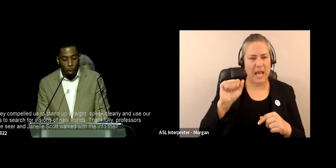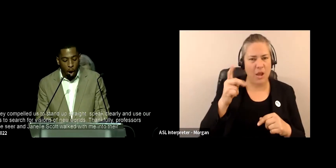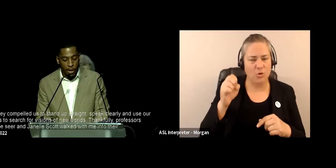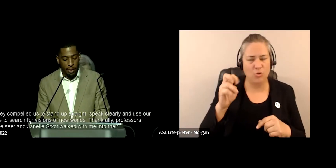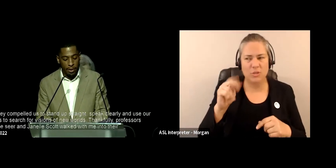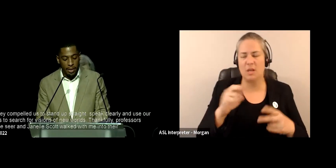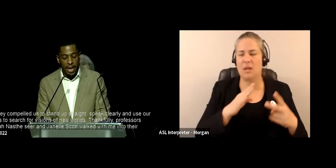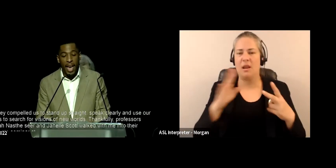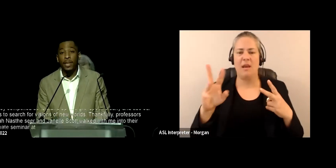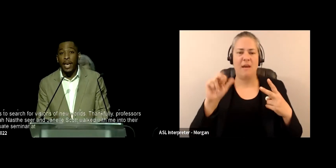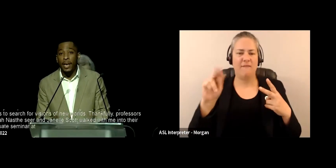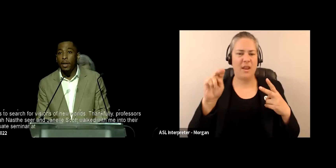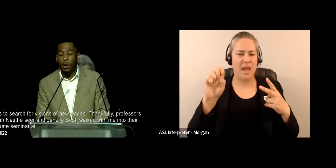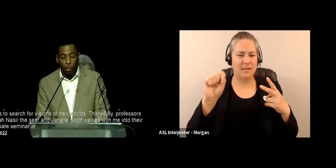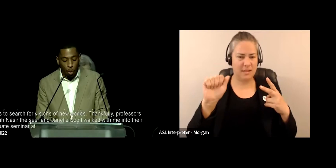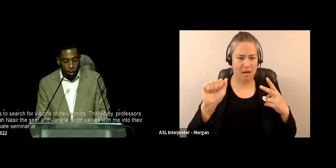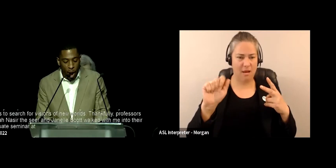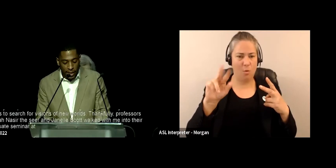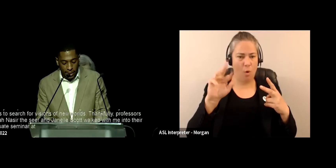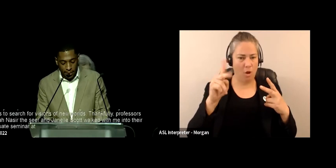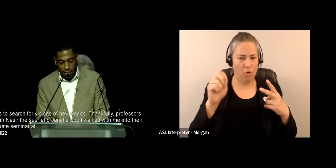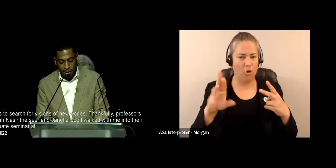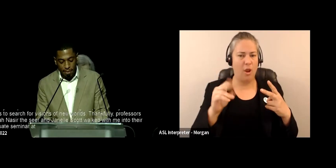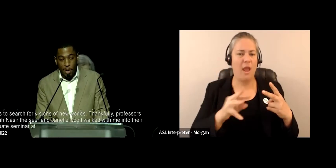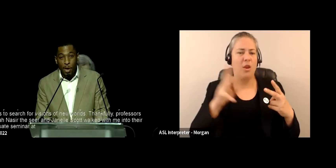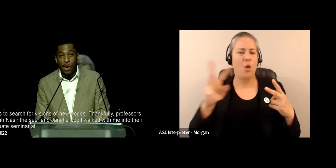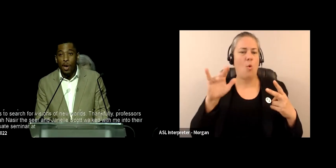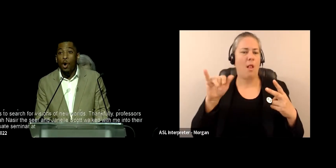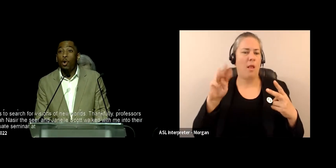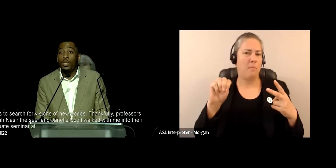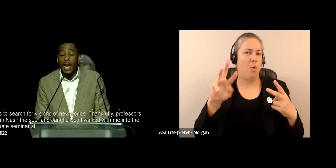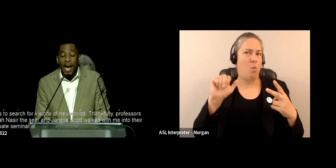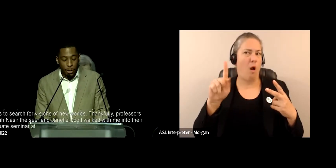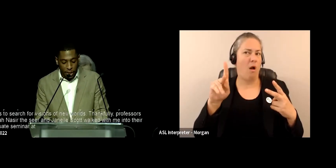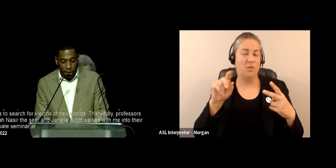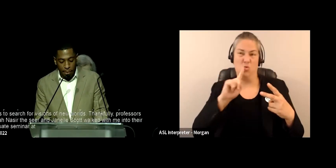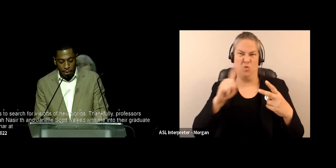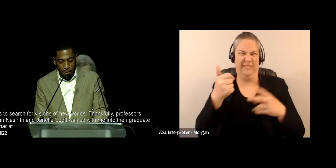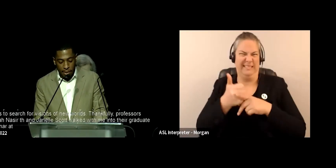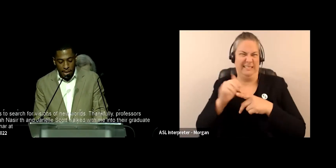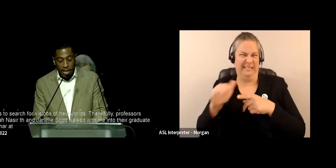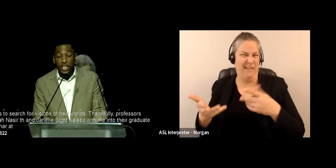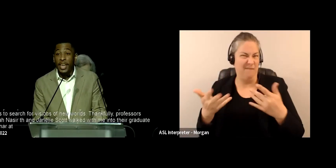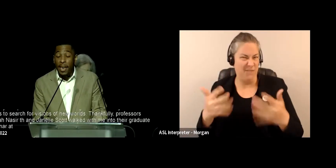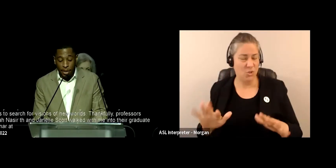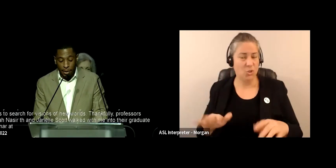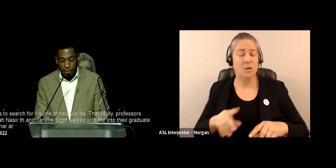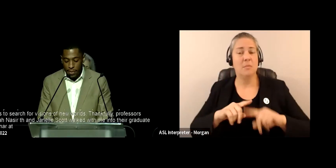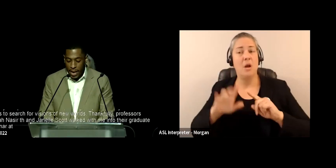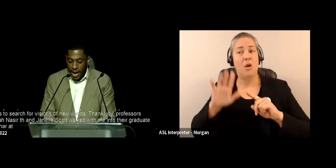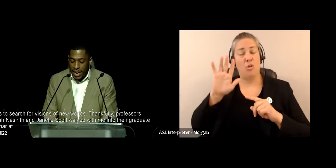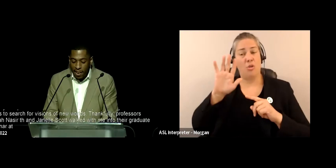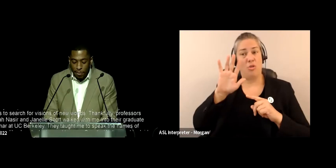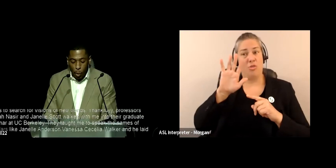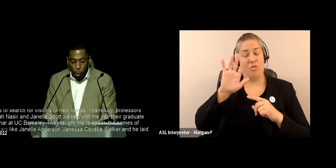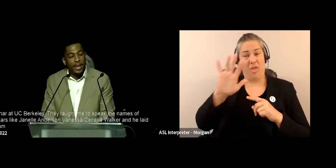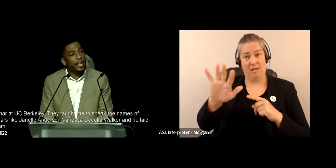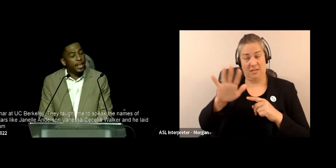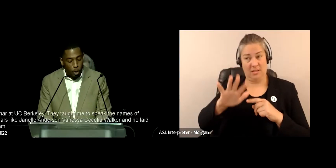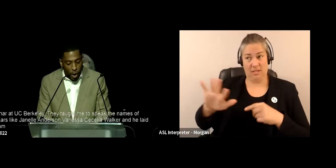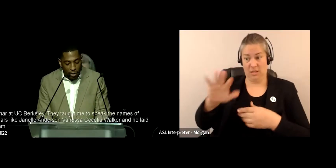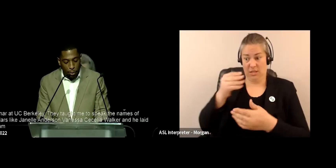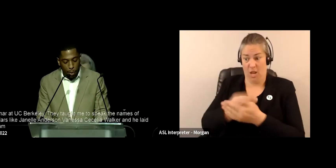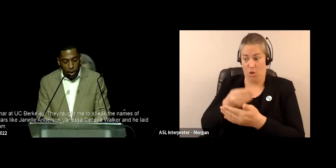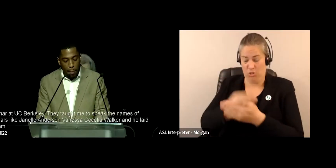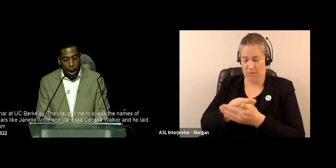Vanessa Siddle Walker, and the late William Watkins, whose scholarship together gave me what I